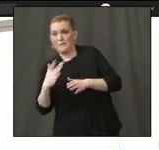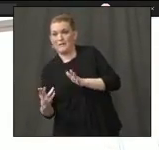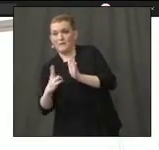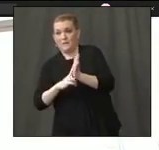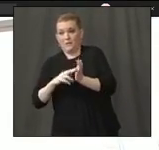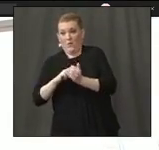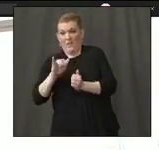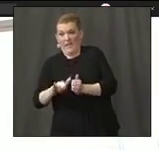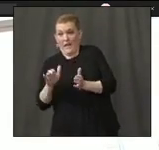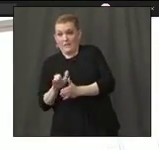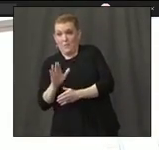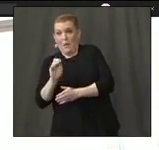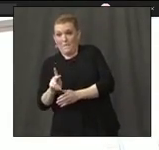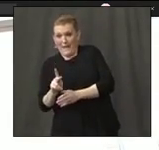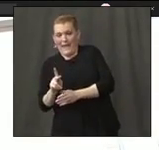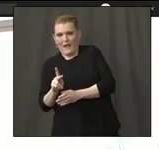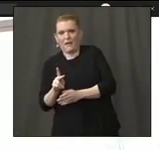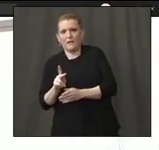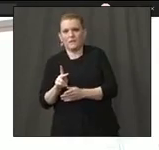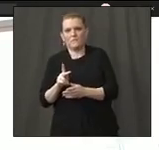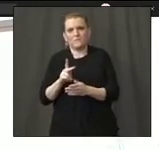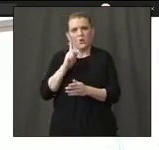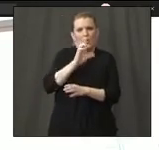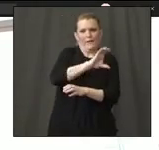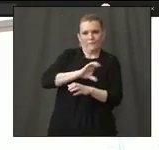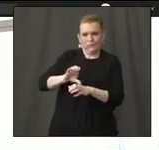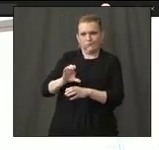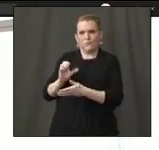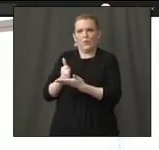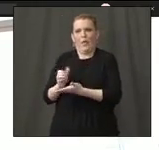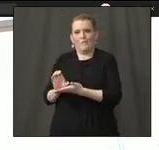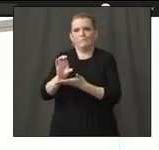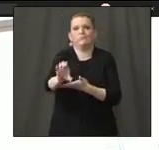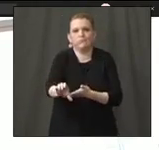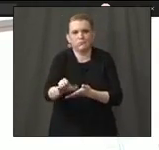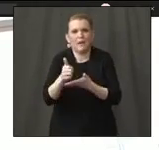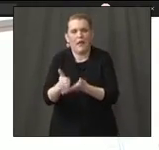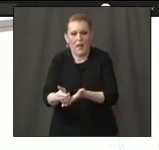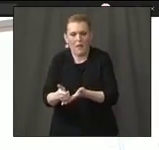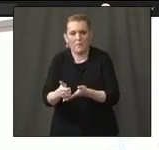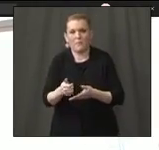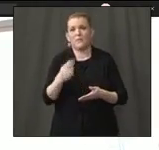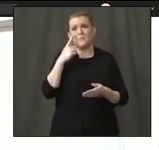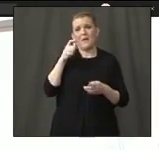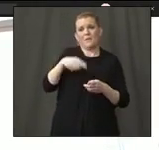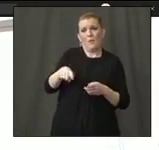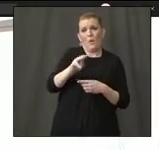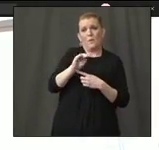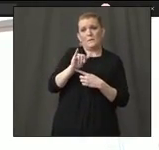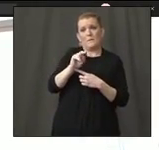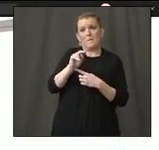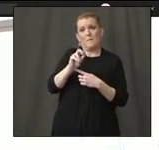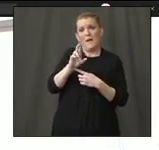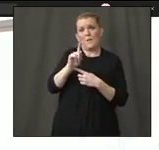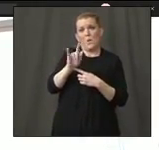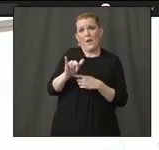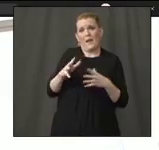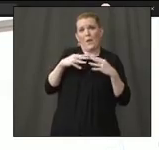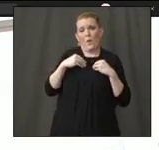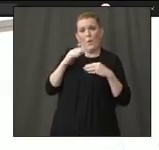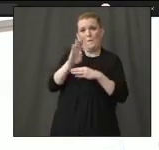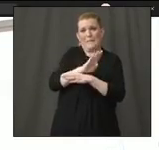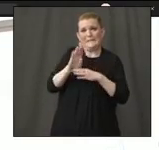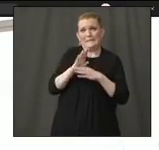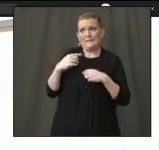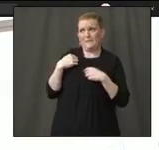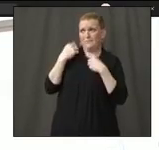been disproportionately impacted and have had barriers to accessing capital. And so a lot of those